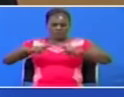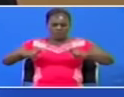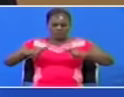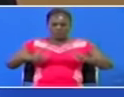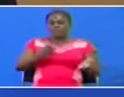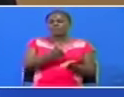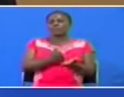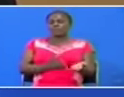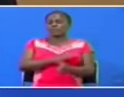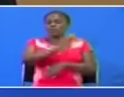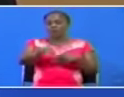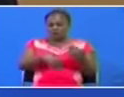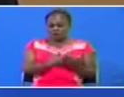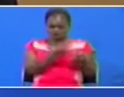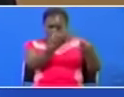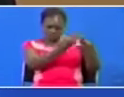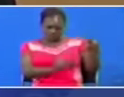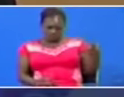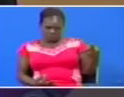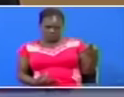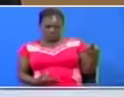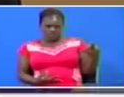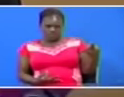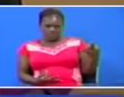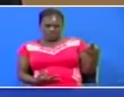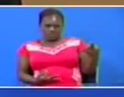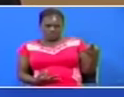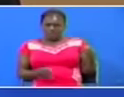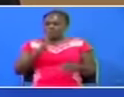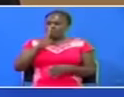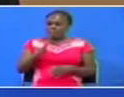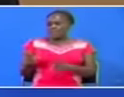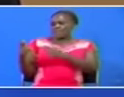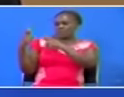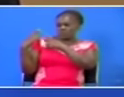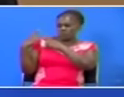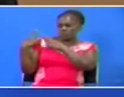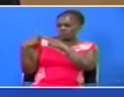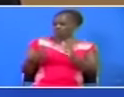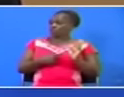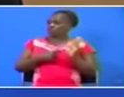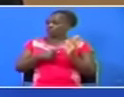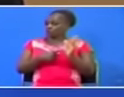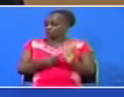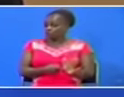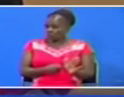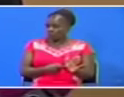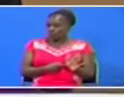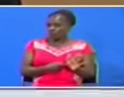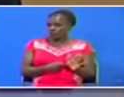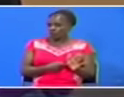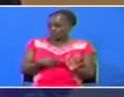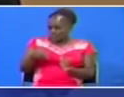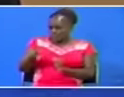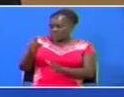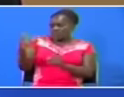Department should account to citizens of this country and show what progress they have